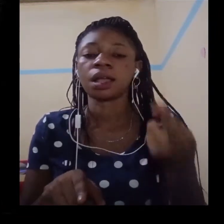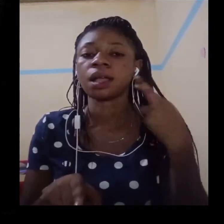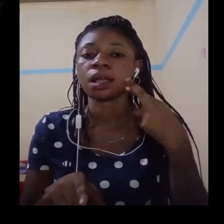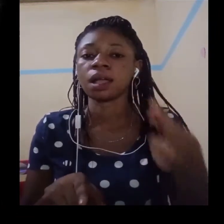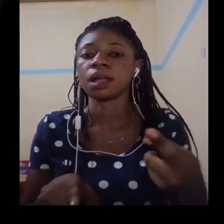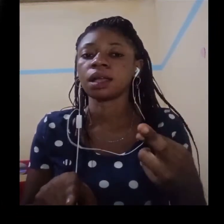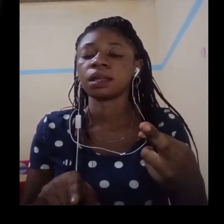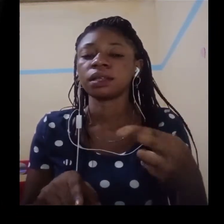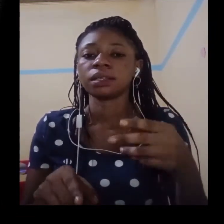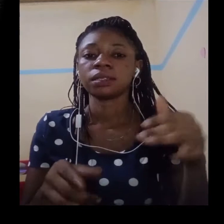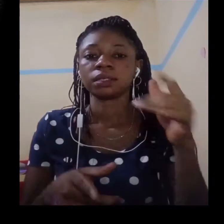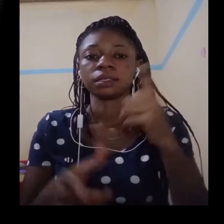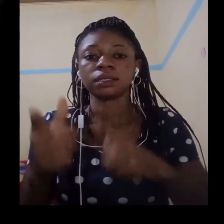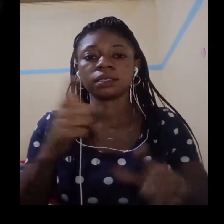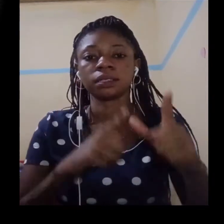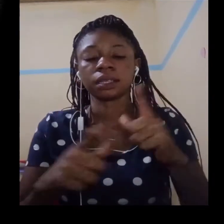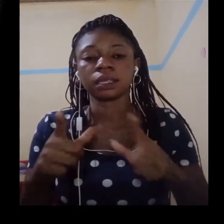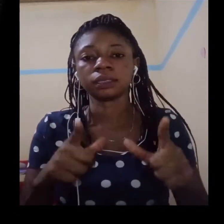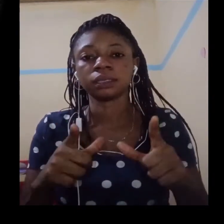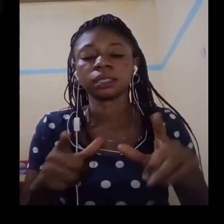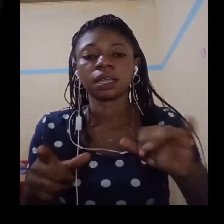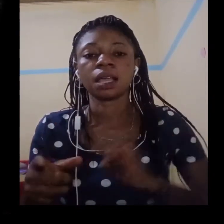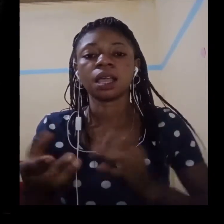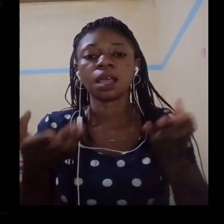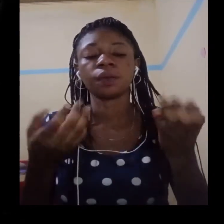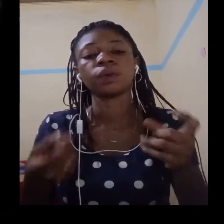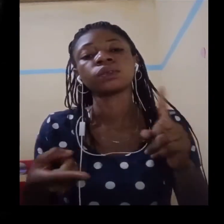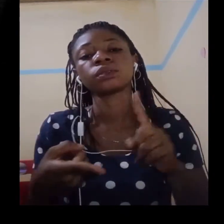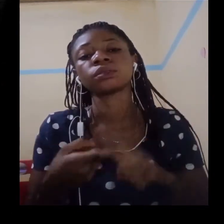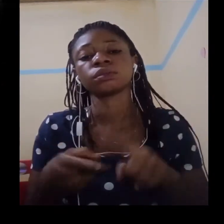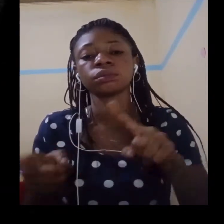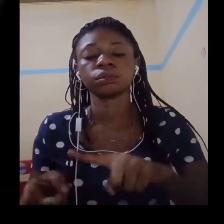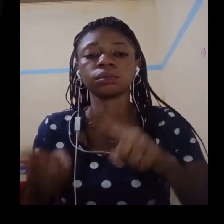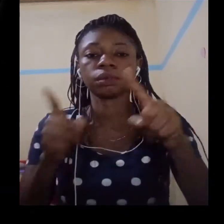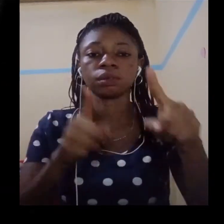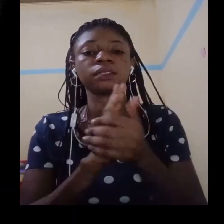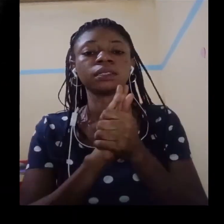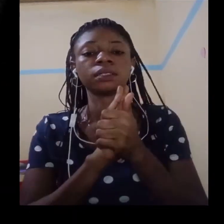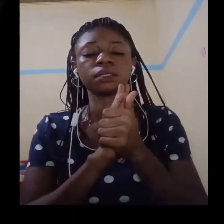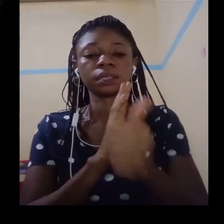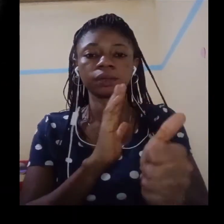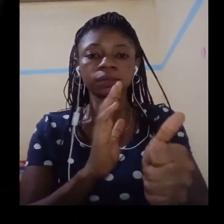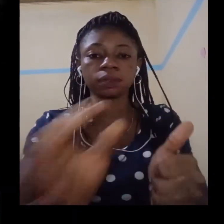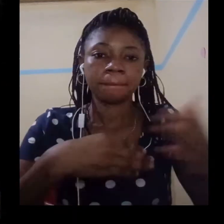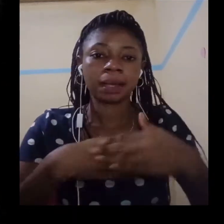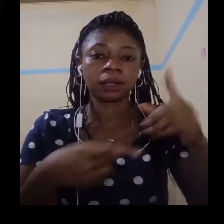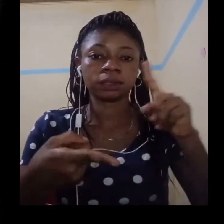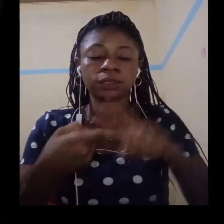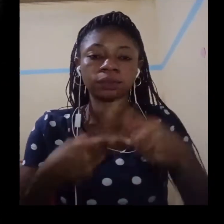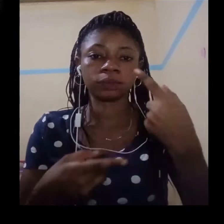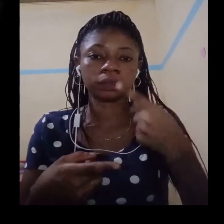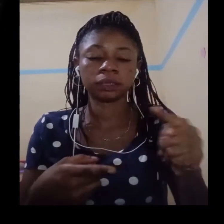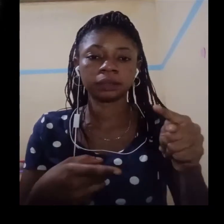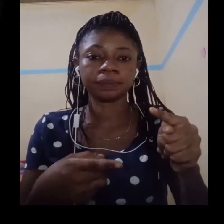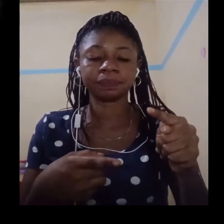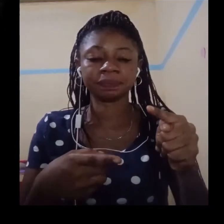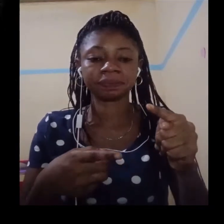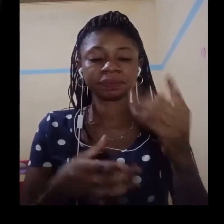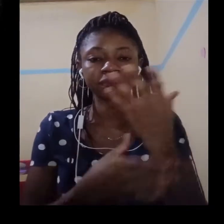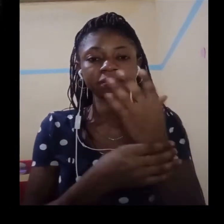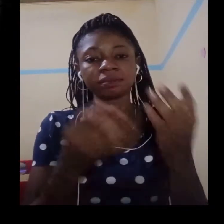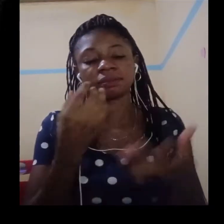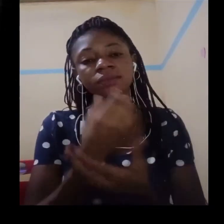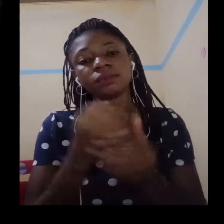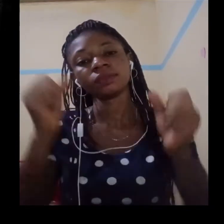signing skills, I want to go back to the handshapes that we elicited in the segments that we